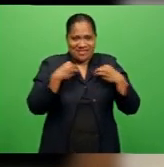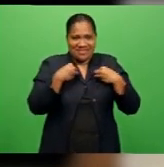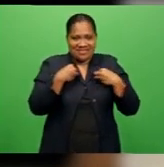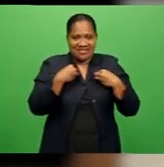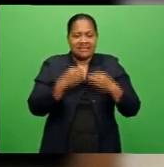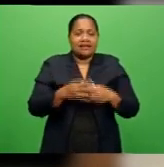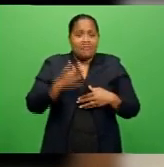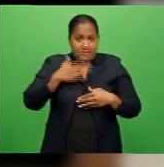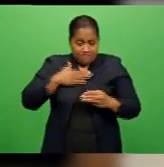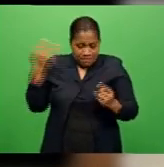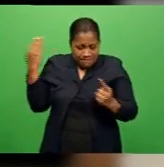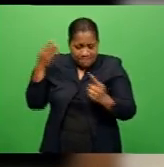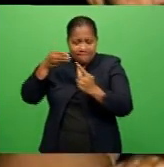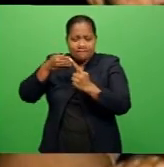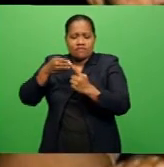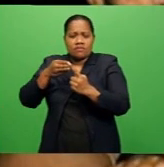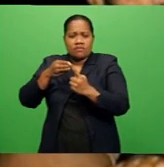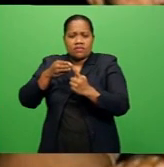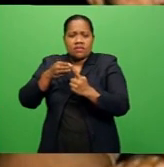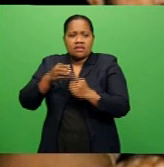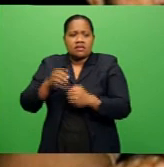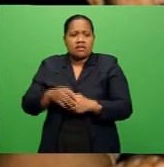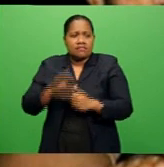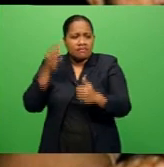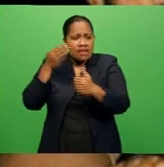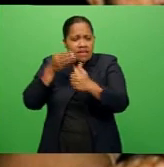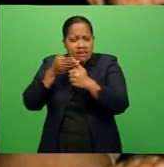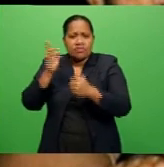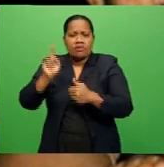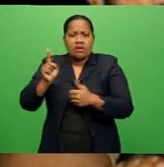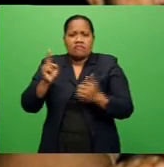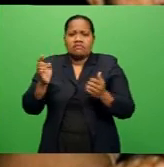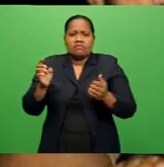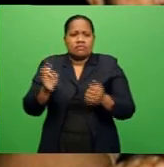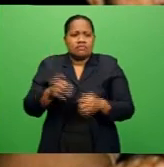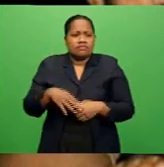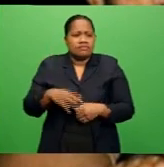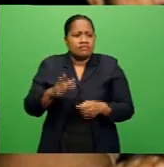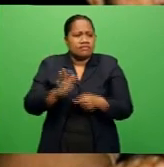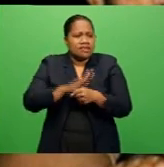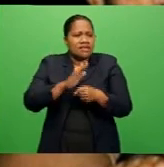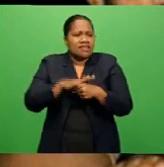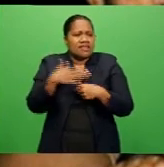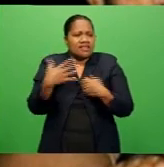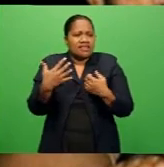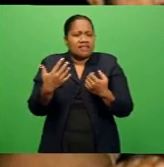my aim and my role for this baking and this love for